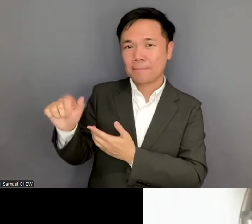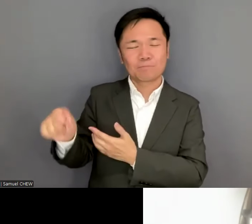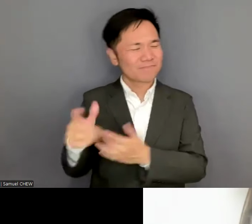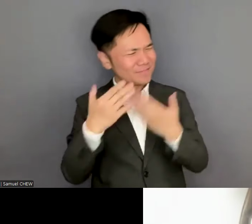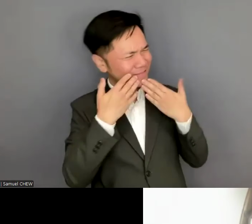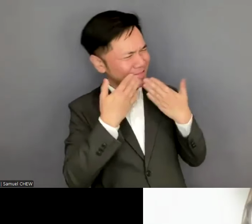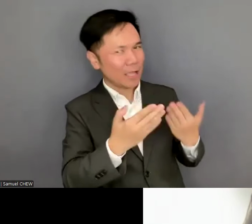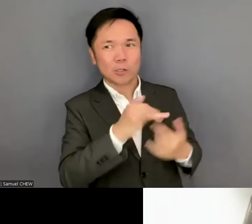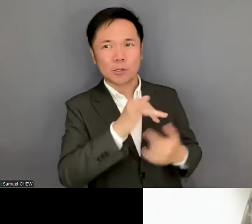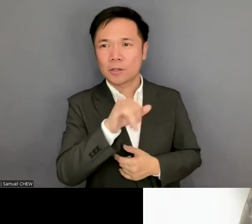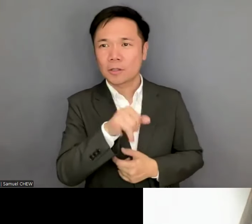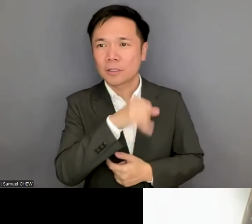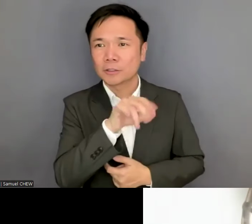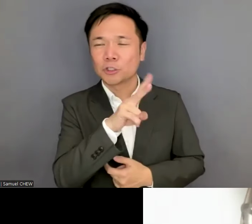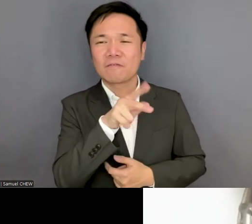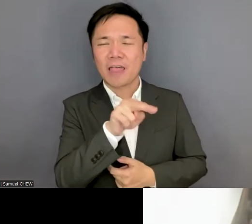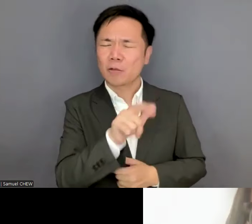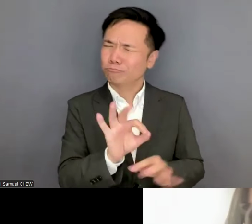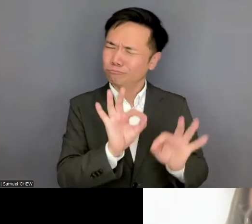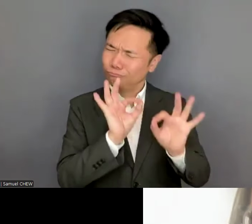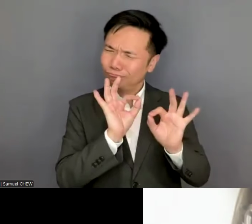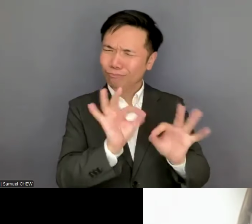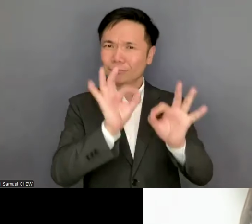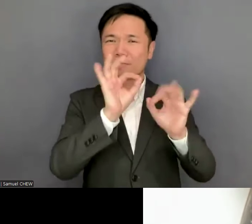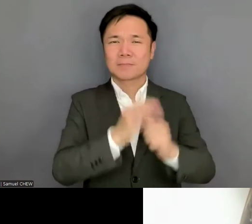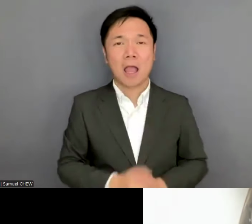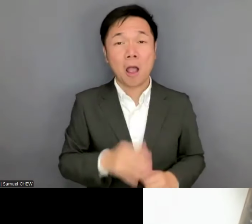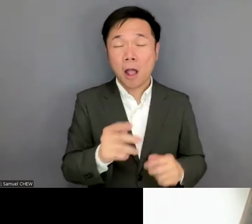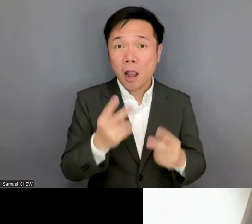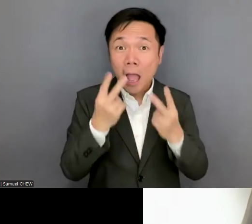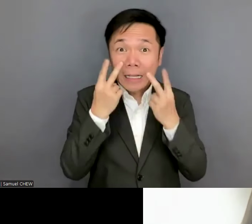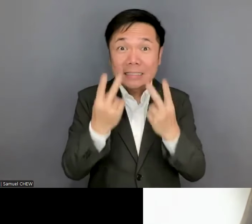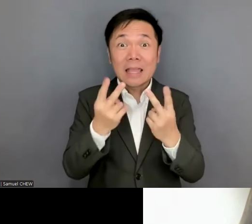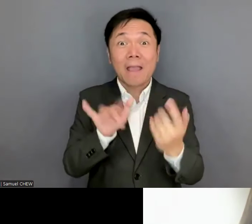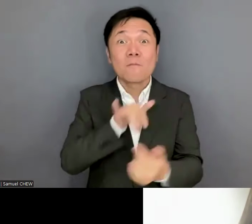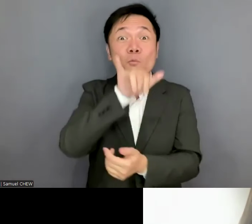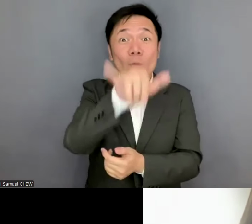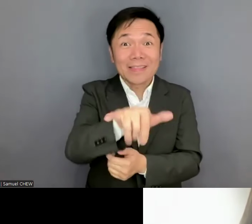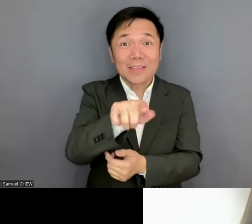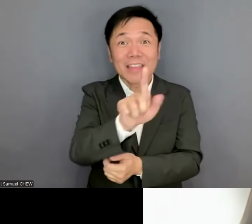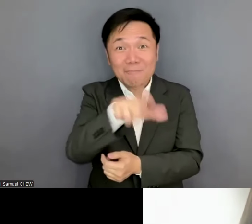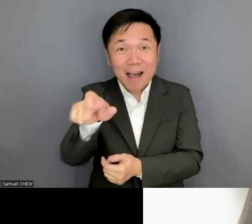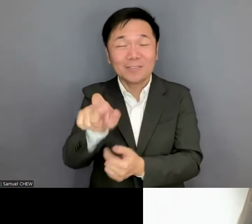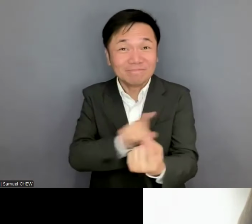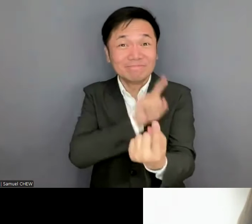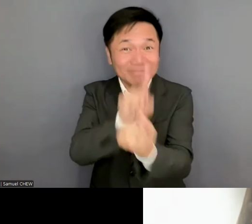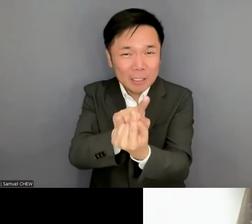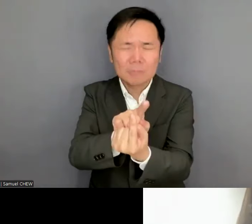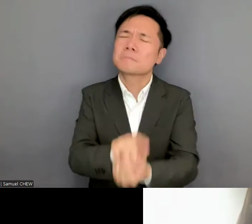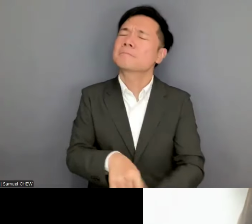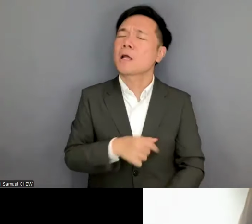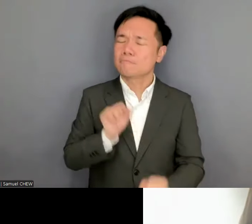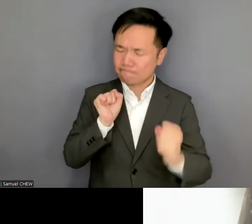had the distinct pleasure of seeing this work firsthand when I visited you in Nepal. So I echo everything you said and hope